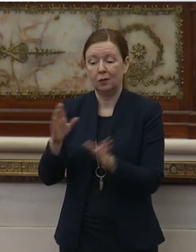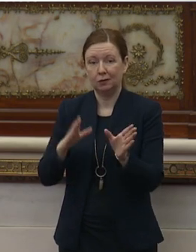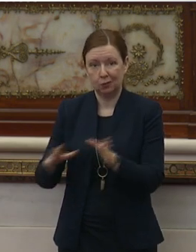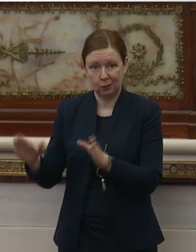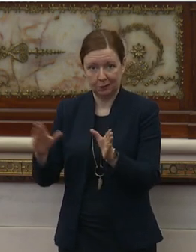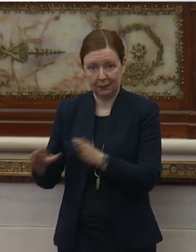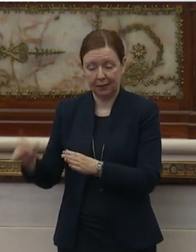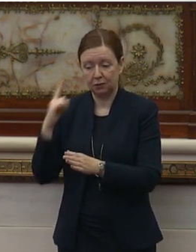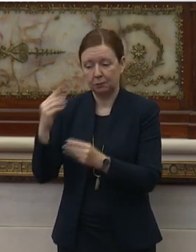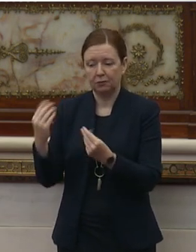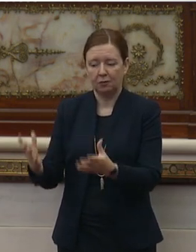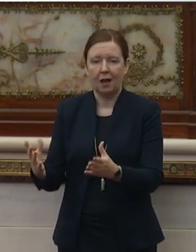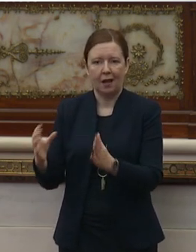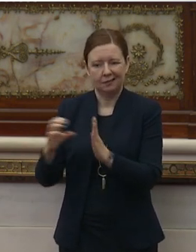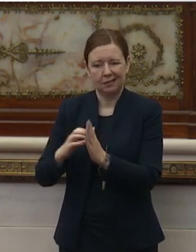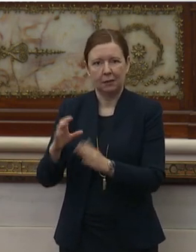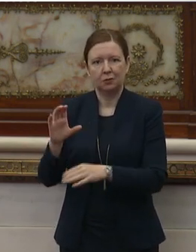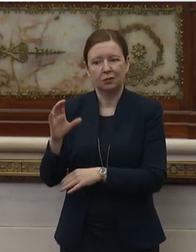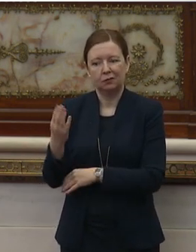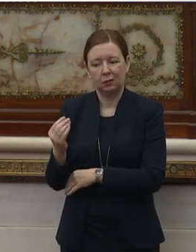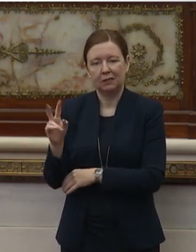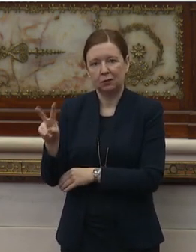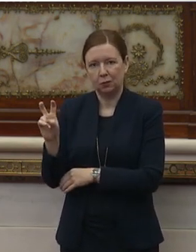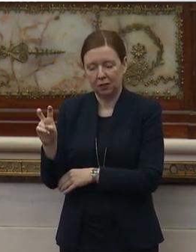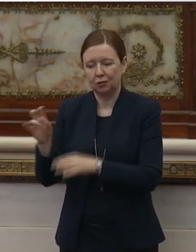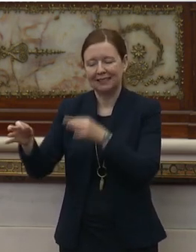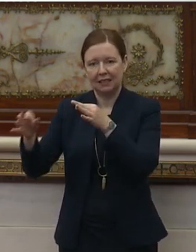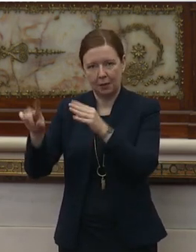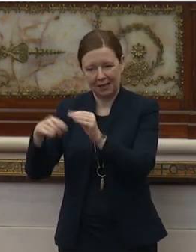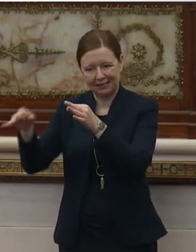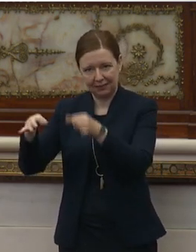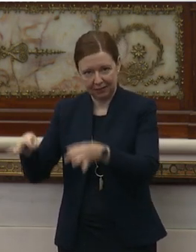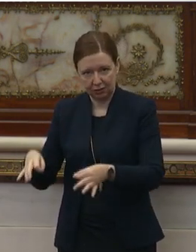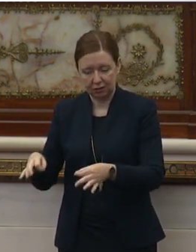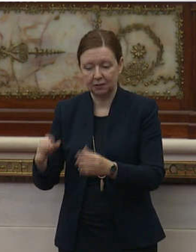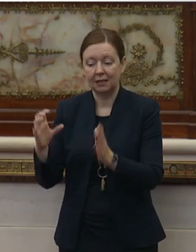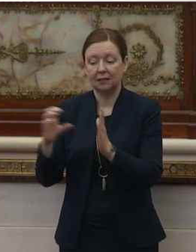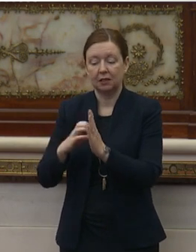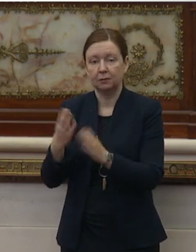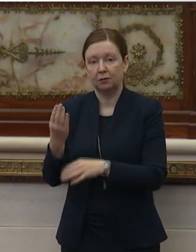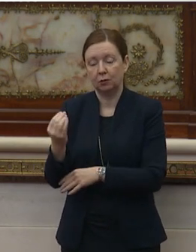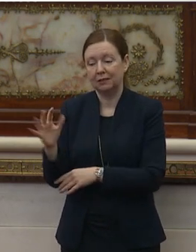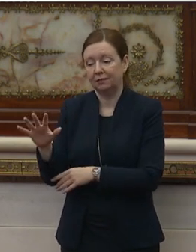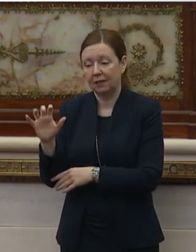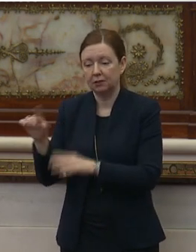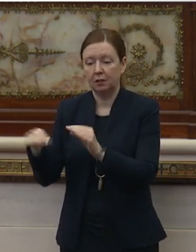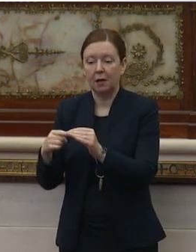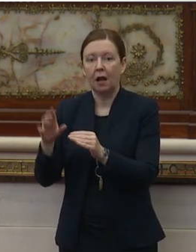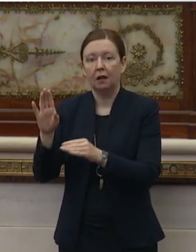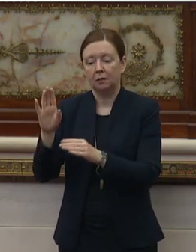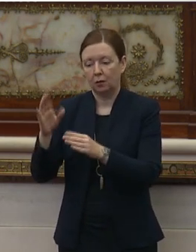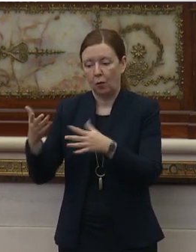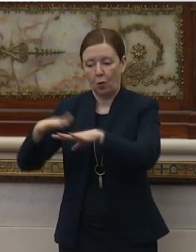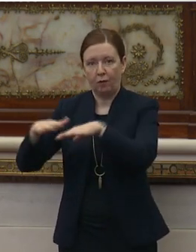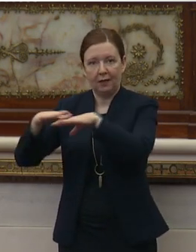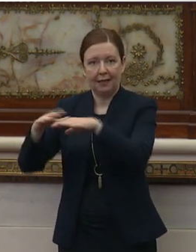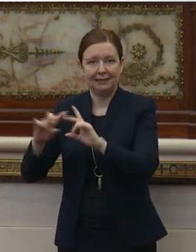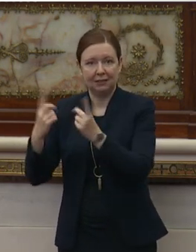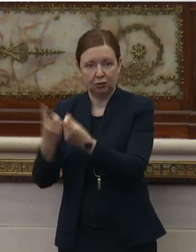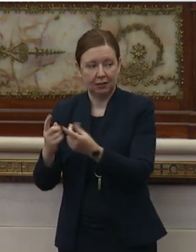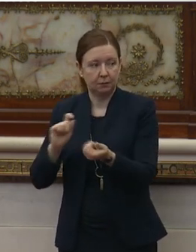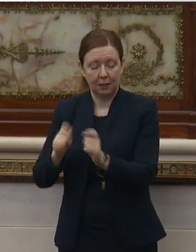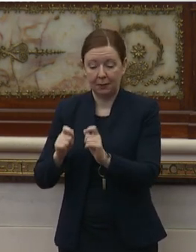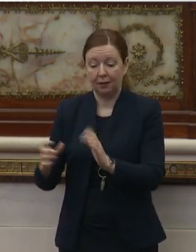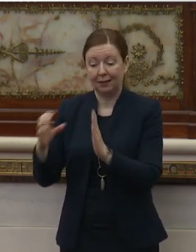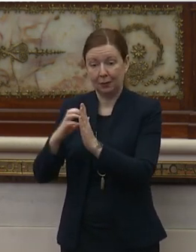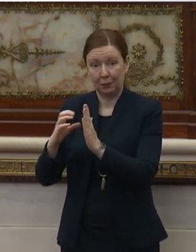to revise certain provisions of Chapter 14-200 entitled Definitions and Chapter 14-500 entitled Overlay Zoning Districts by amending the